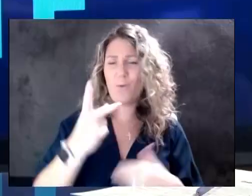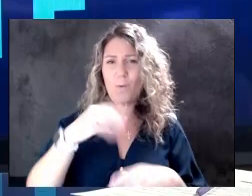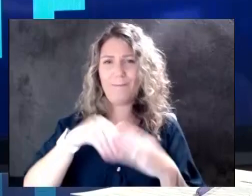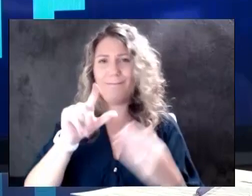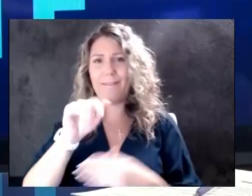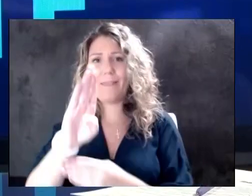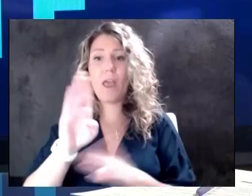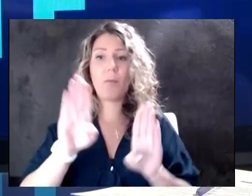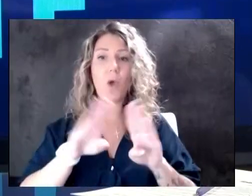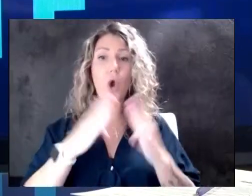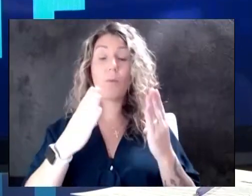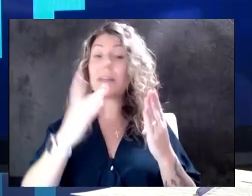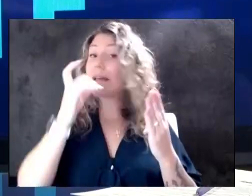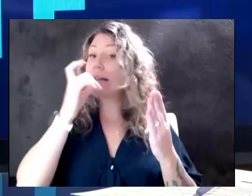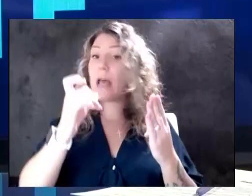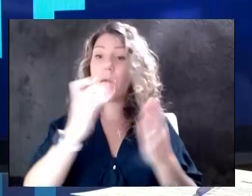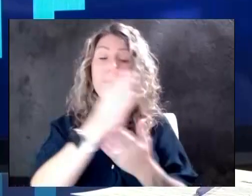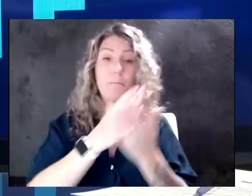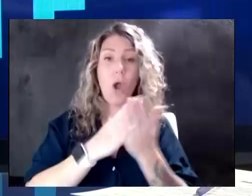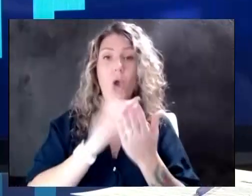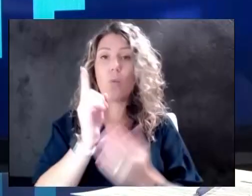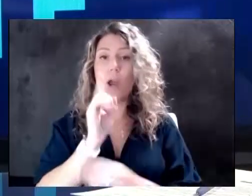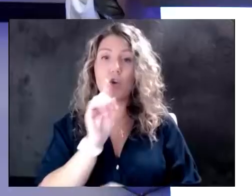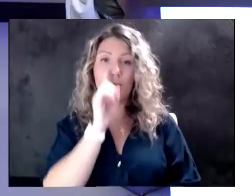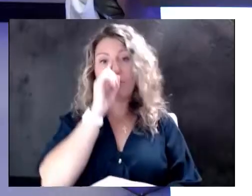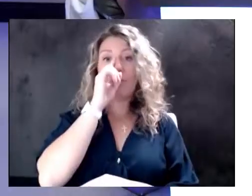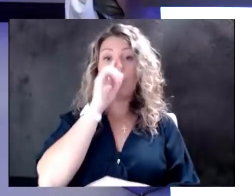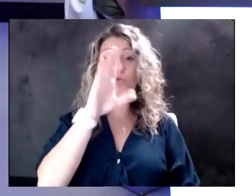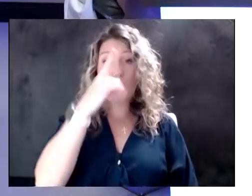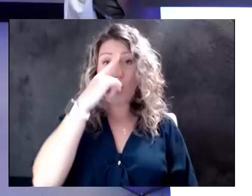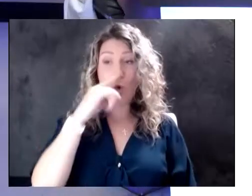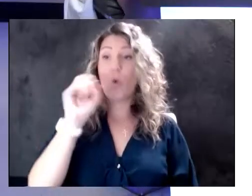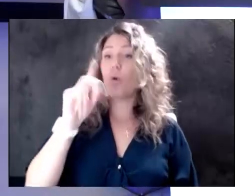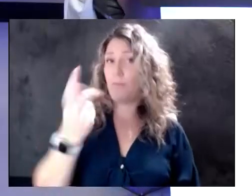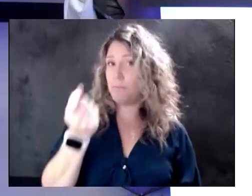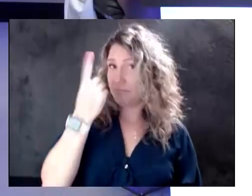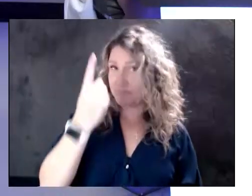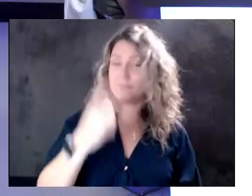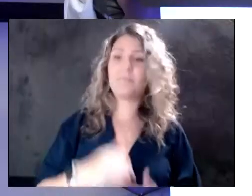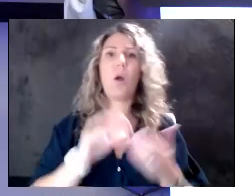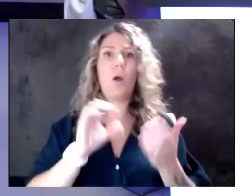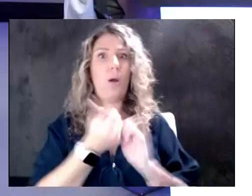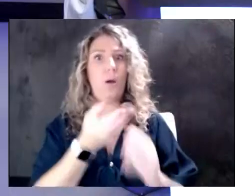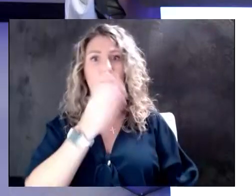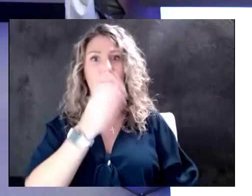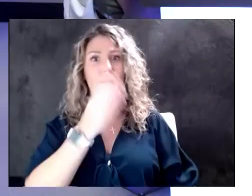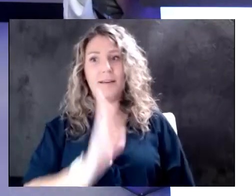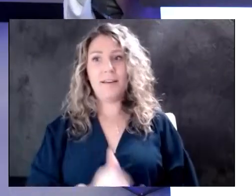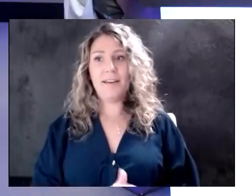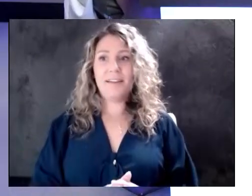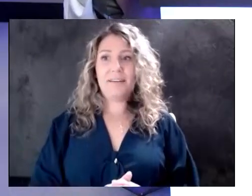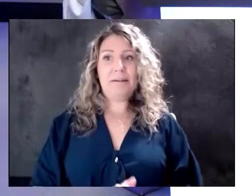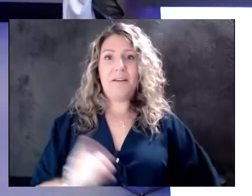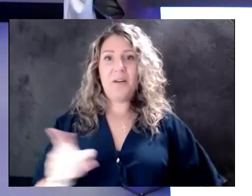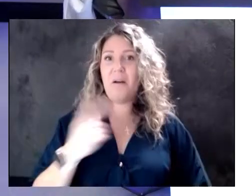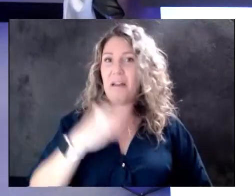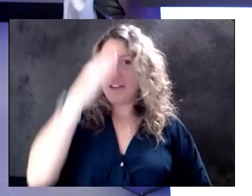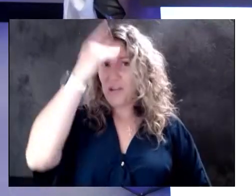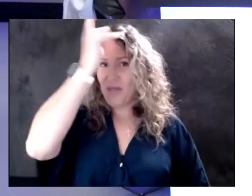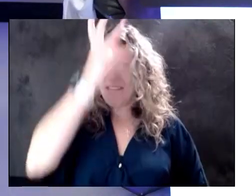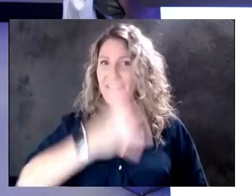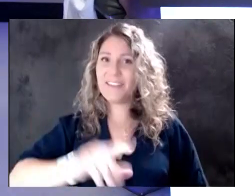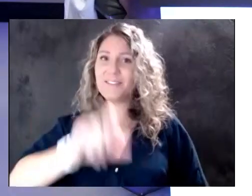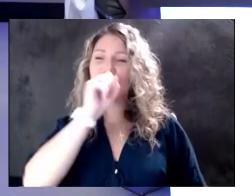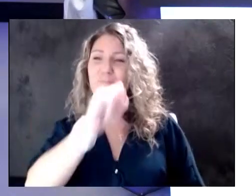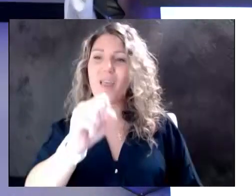at the part you're gonna put in the nose. So open Got at it, the top okay. part. You got that. All right. Oh gosh. So I know a the couple guys are things. loving this. So Yes, we just